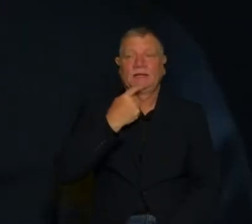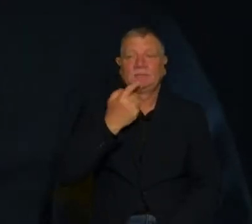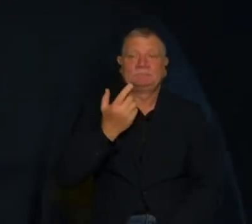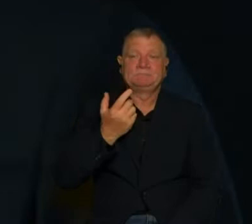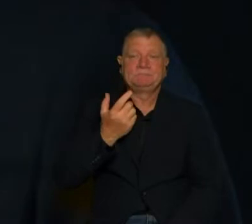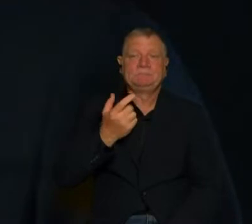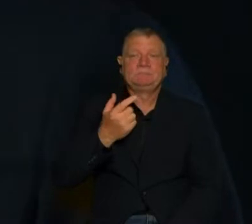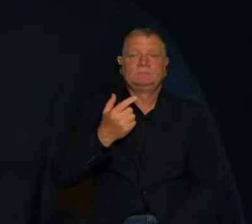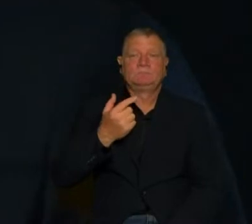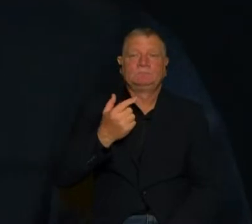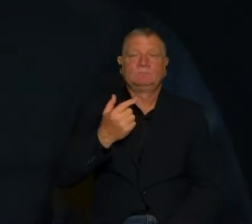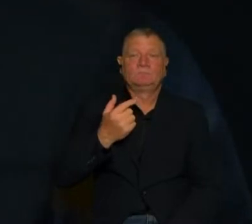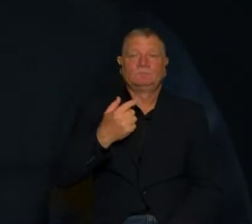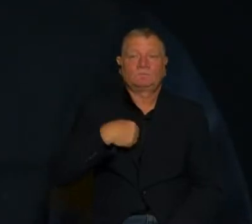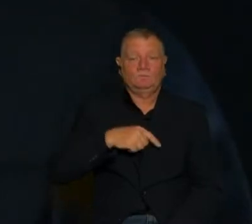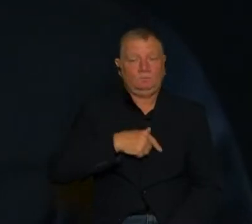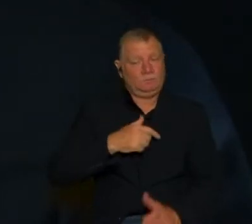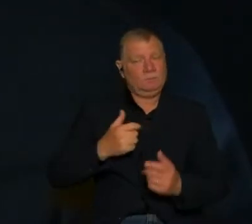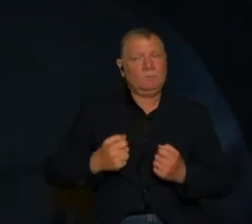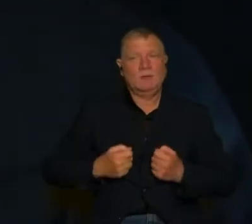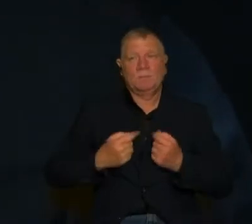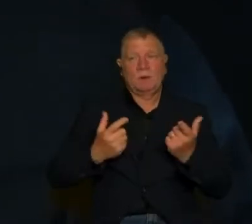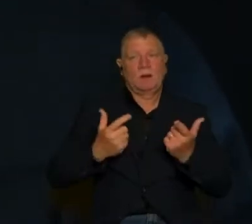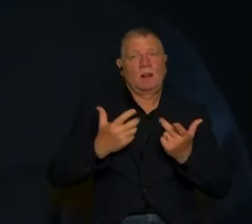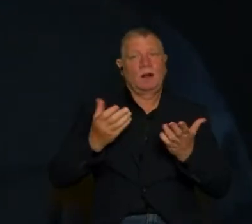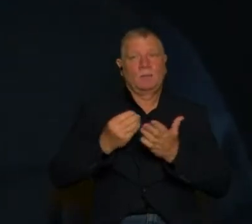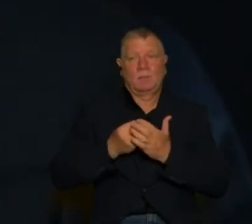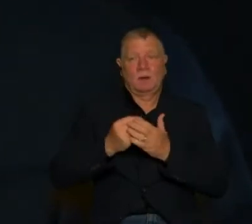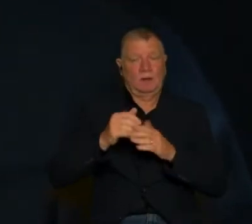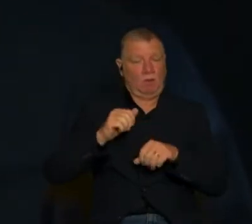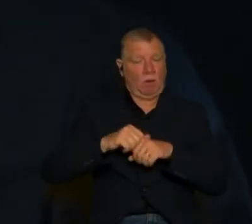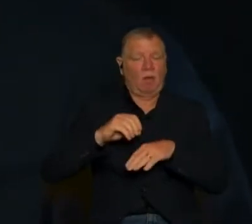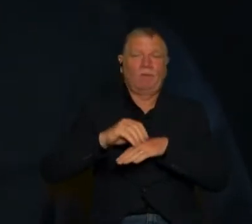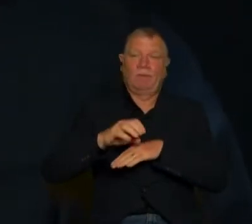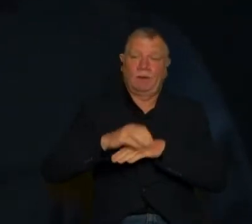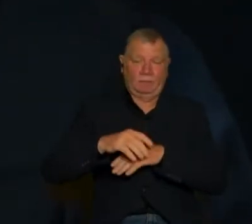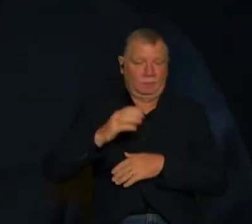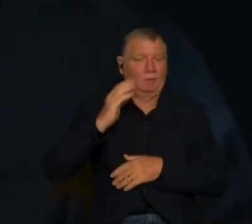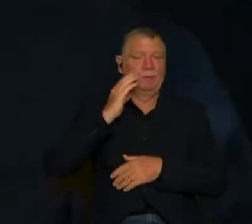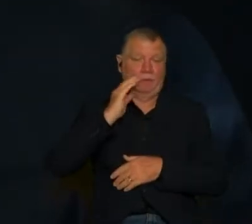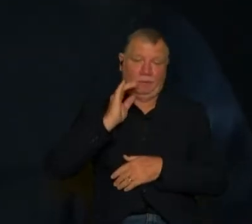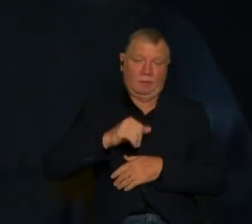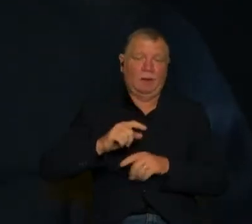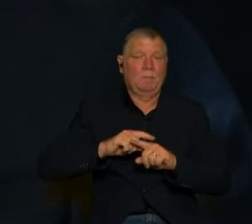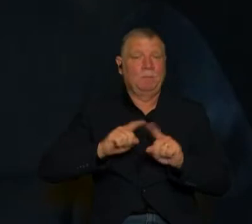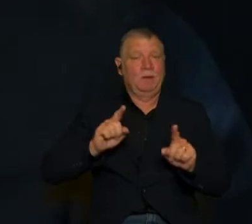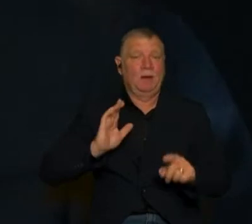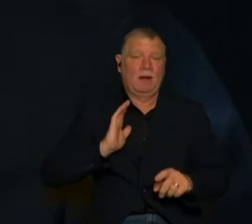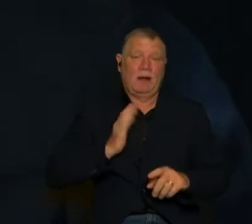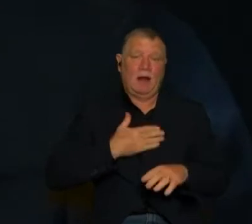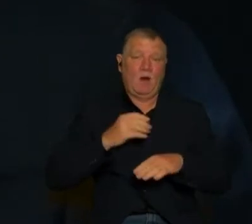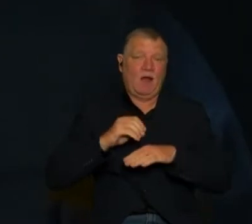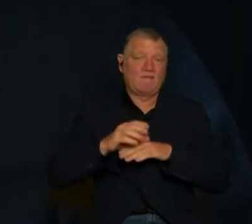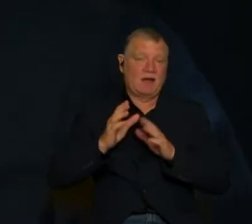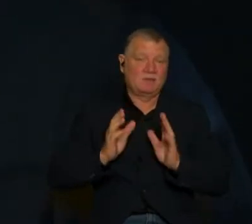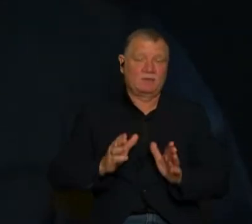is we've spent a lot of money on advisors. There's no getting around that, but our advisors have